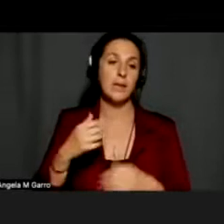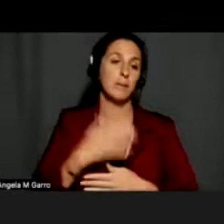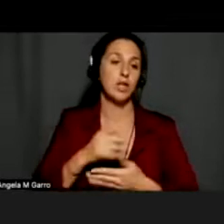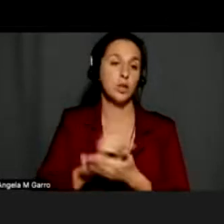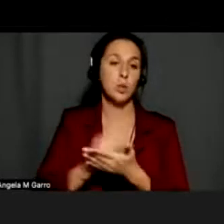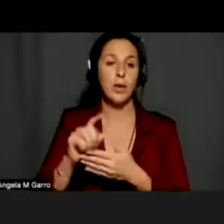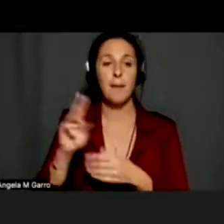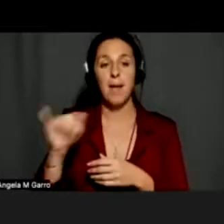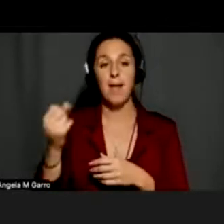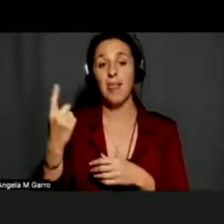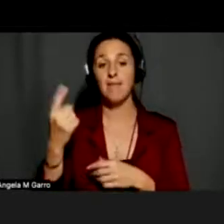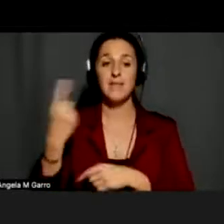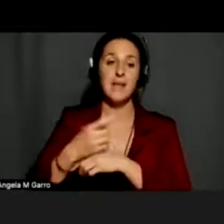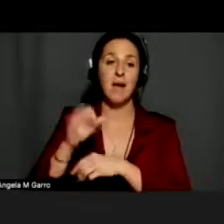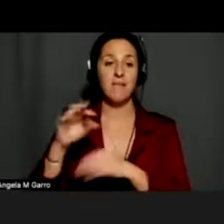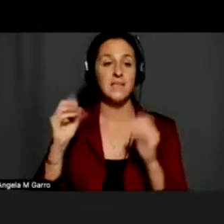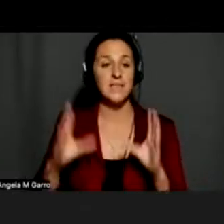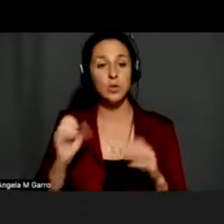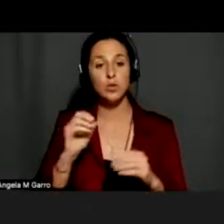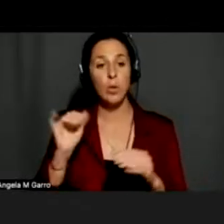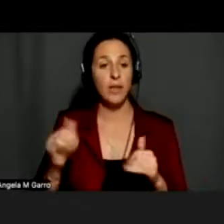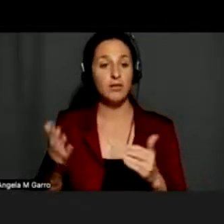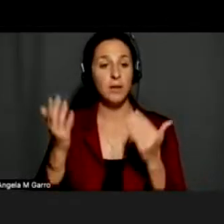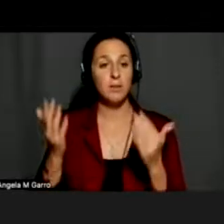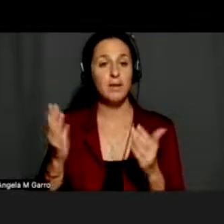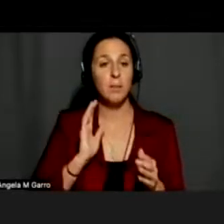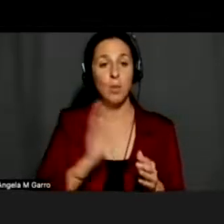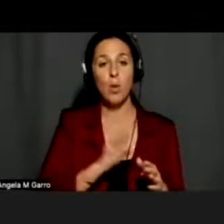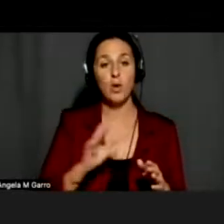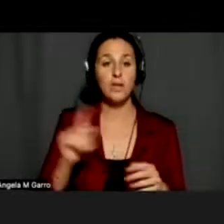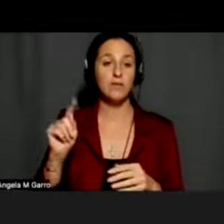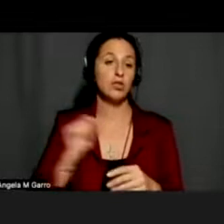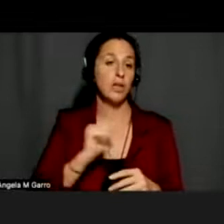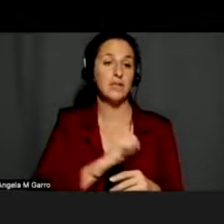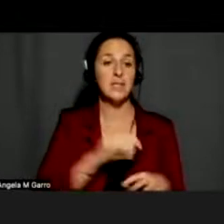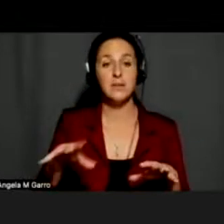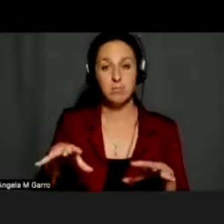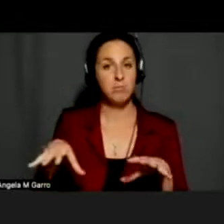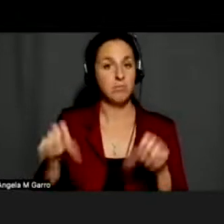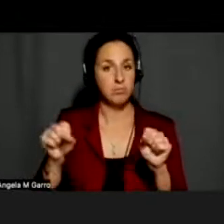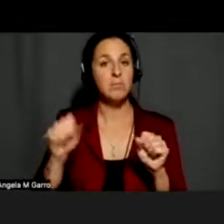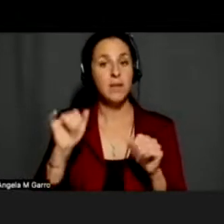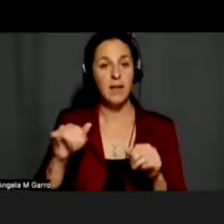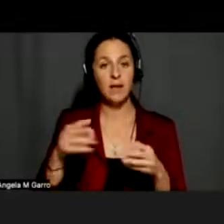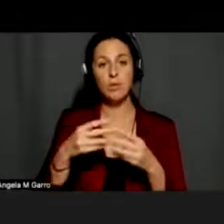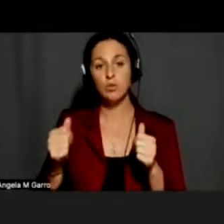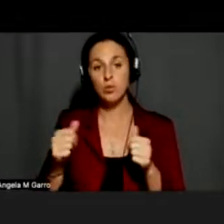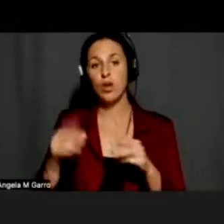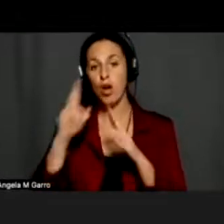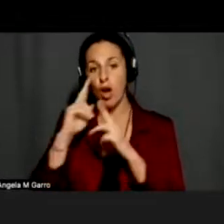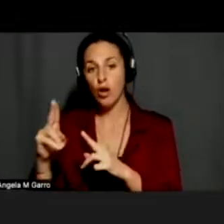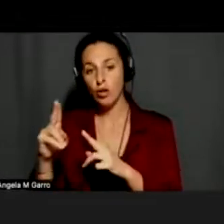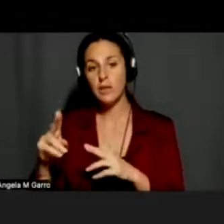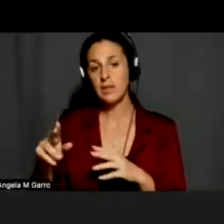Teacher. And so it is recommended that the Board of Trustees adopt the resolution honoring the district certificate employees and